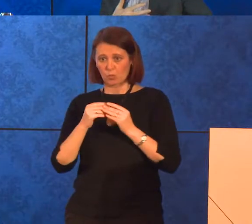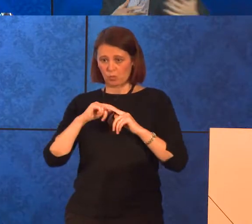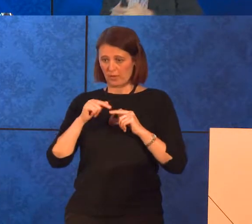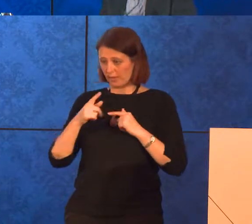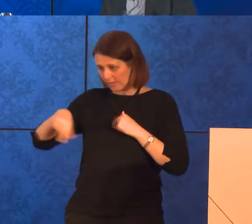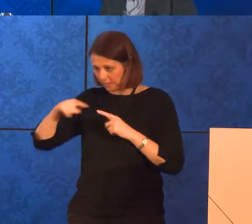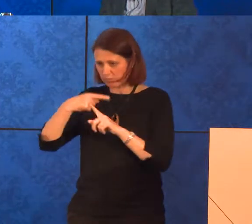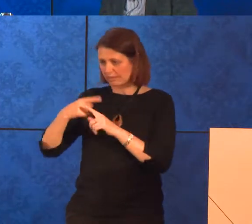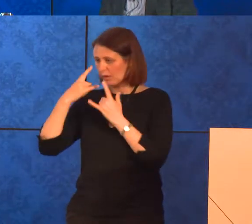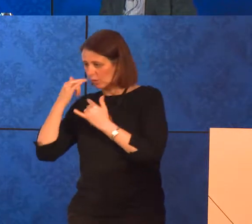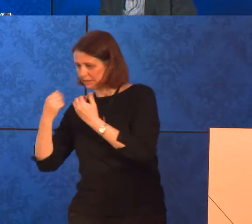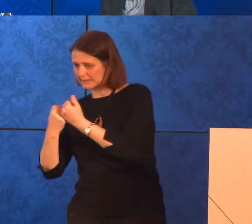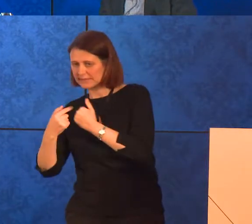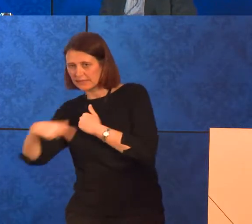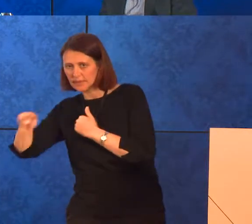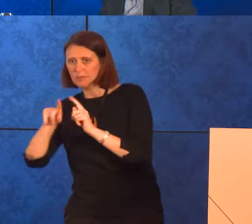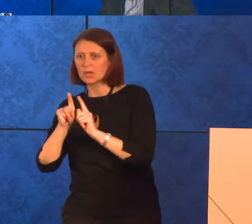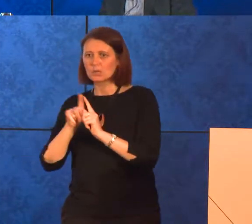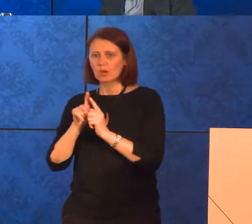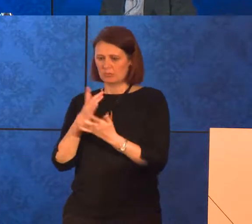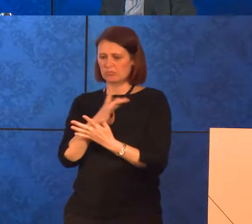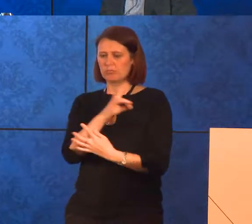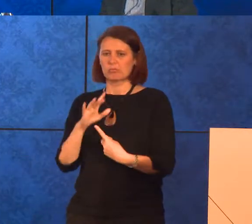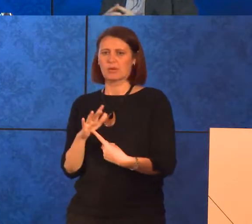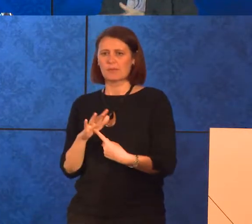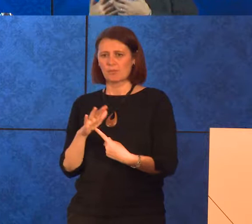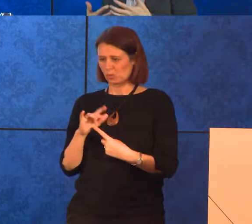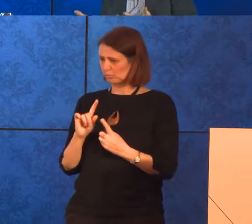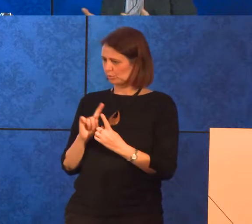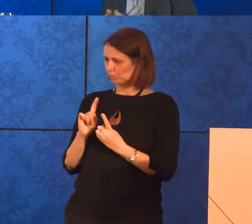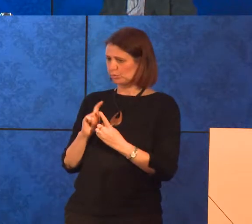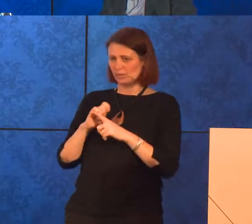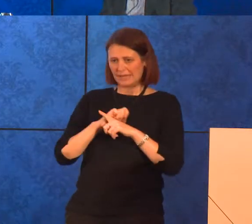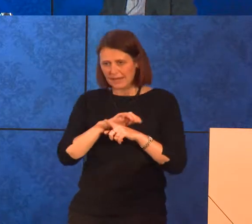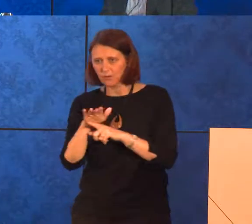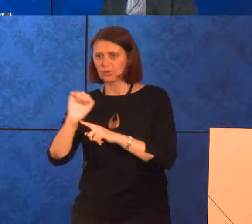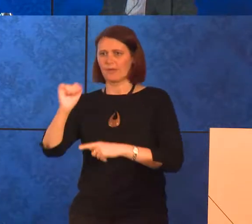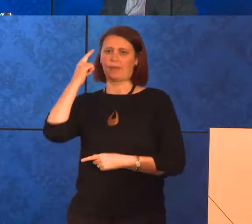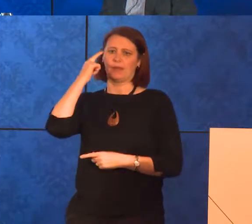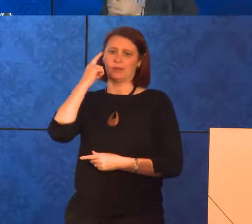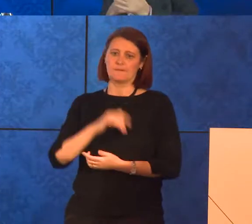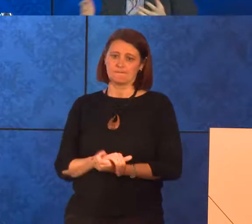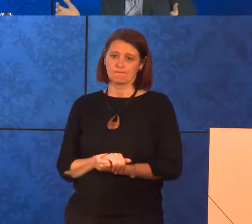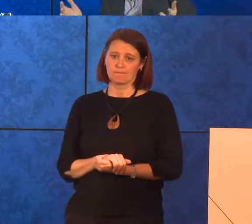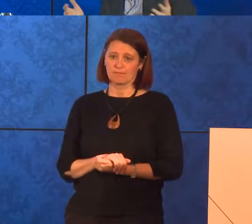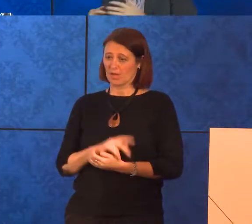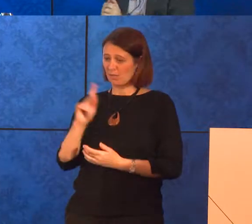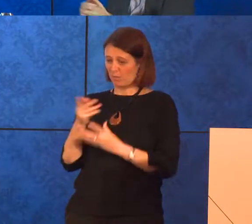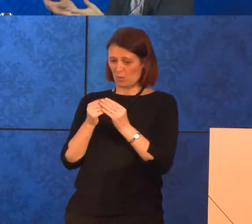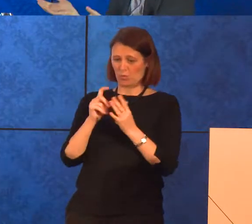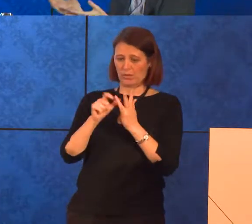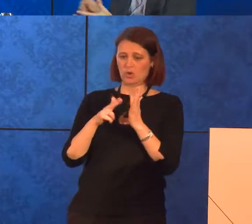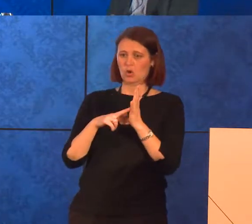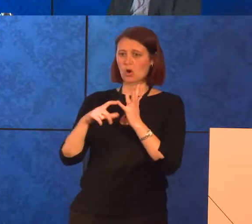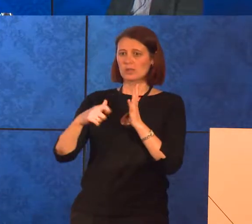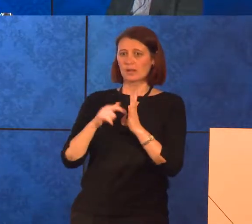that assisted them was really important to also influence their thinking, both with the conduct of the hearings